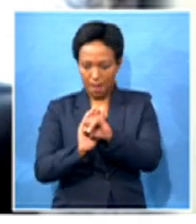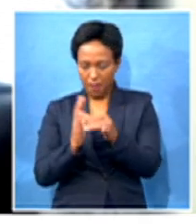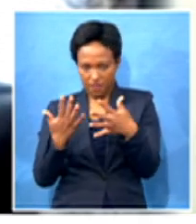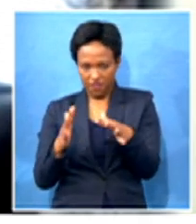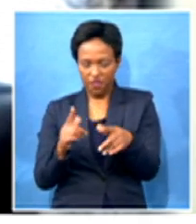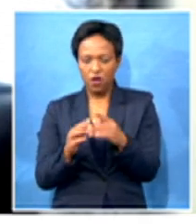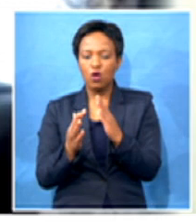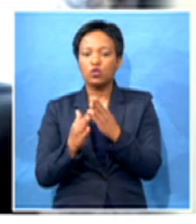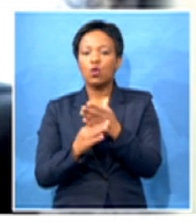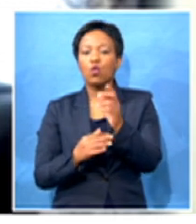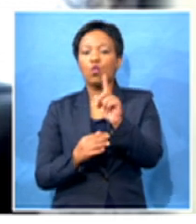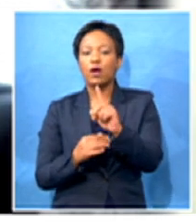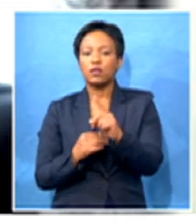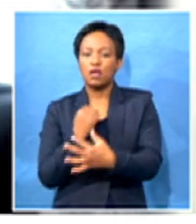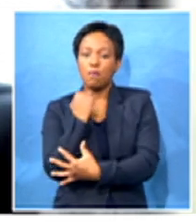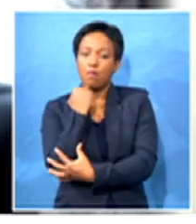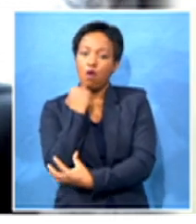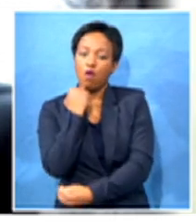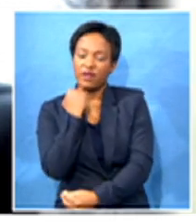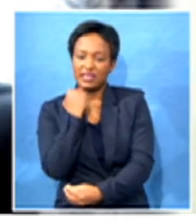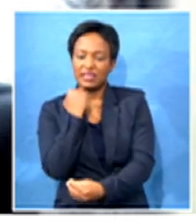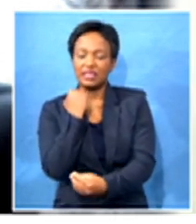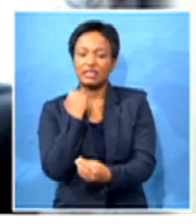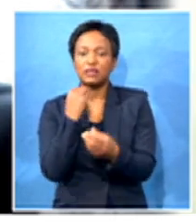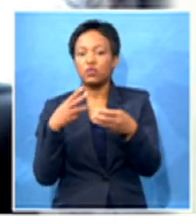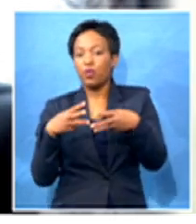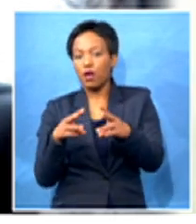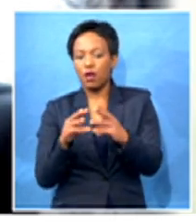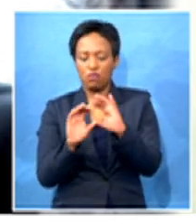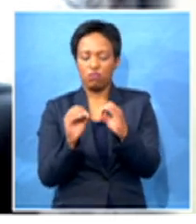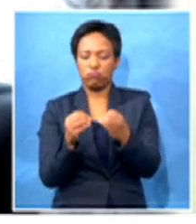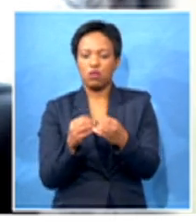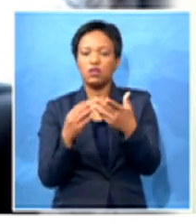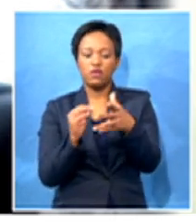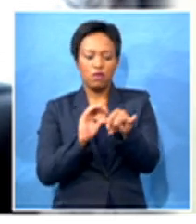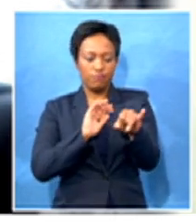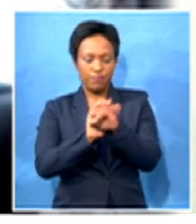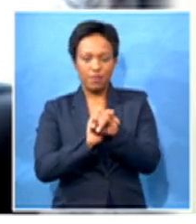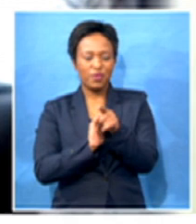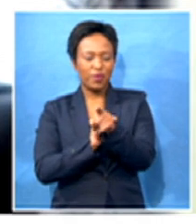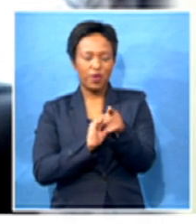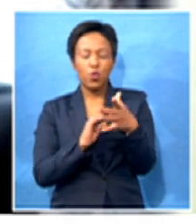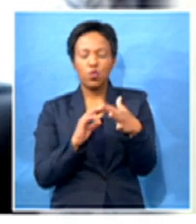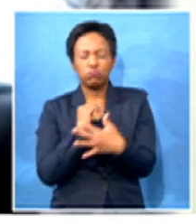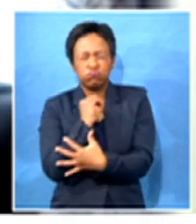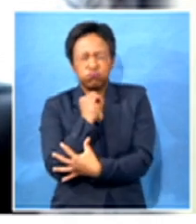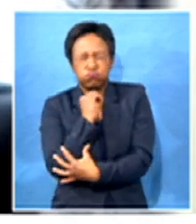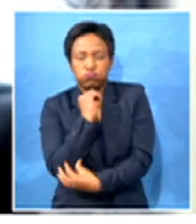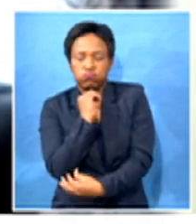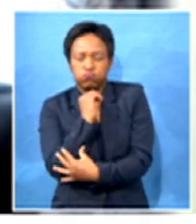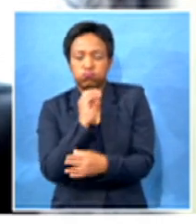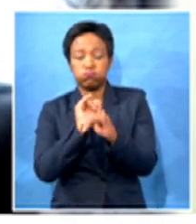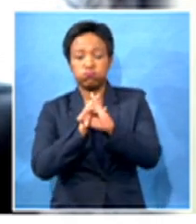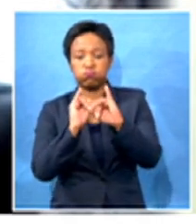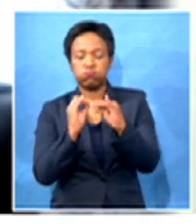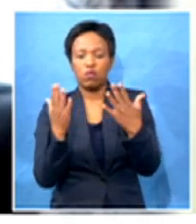the poverty deprivatization index. They are identified as the poorest of the poor in KwaZulu-Natal.